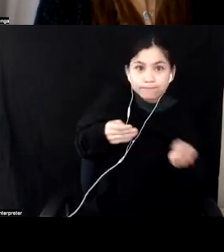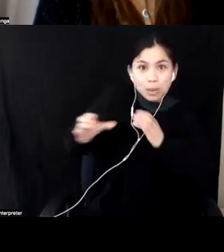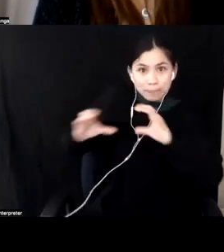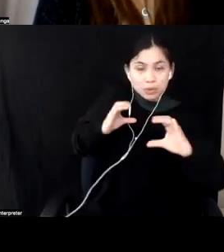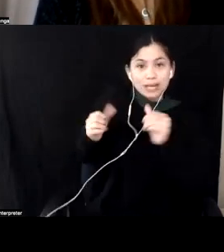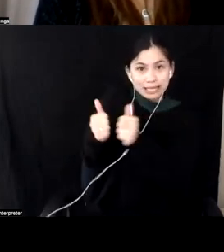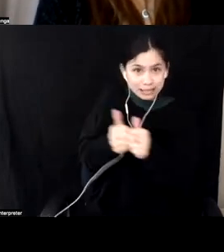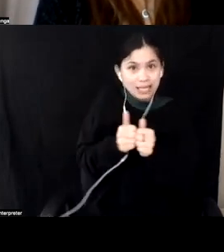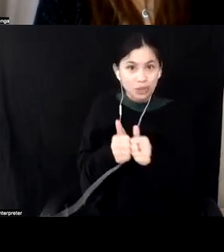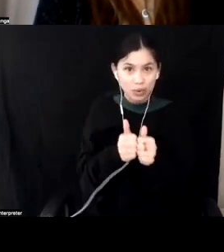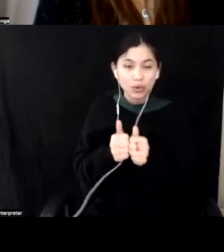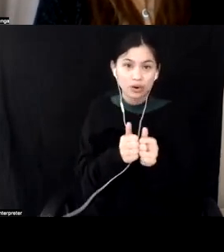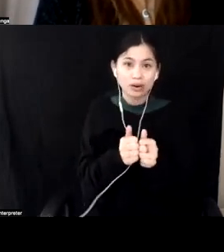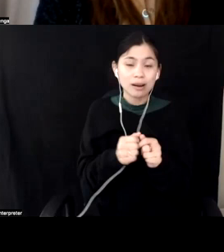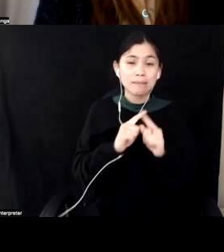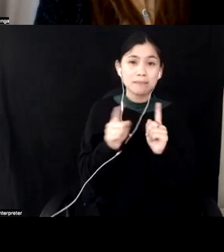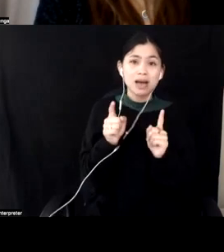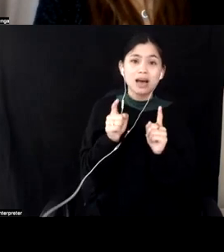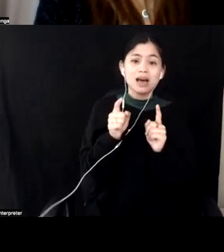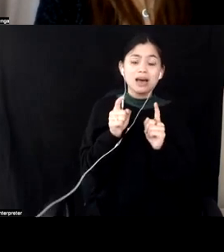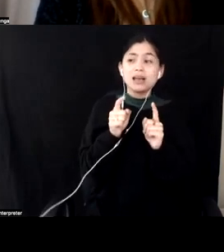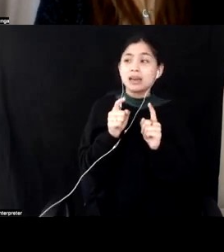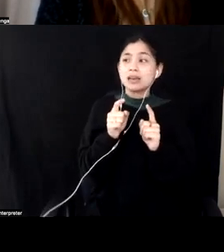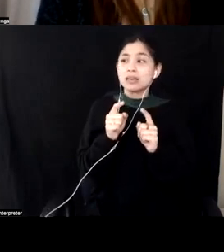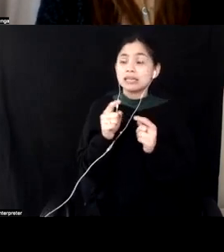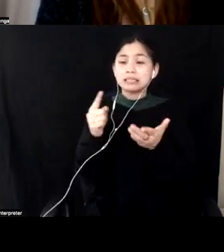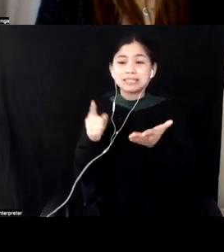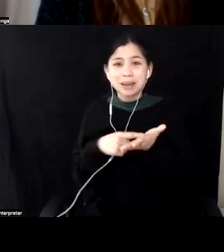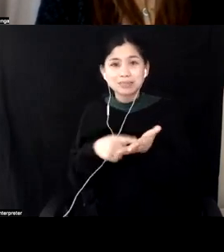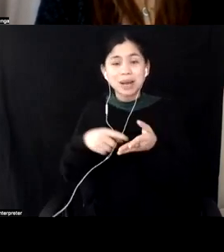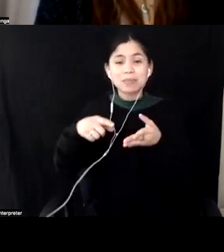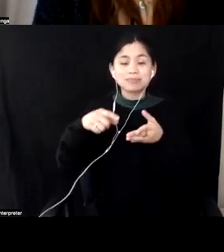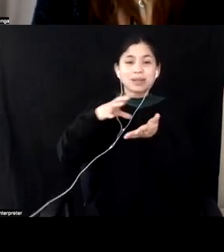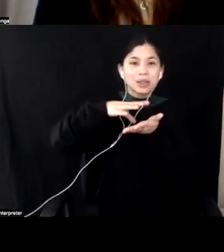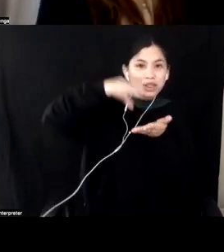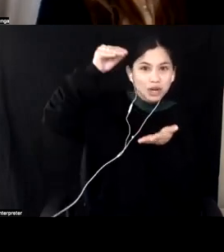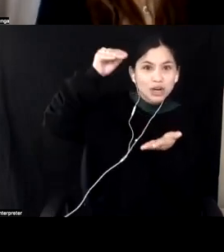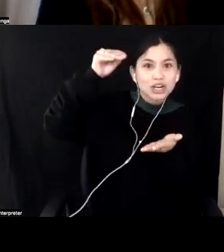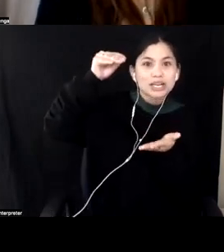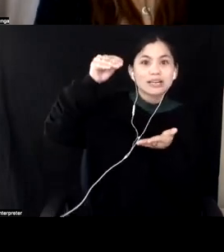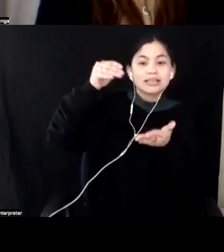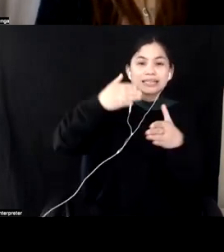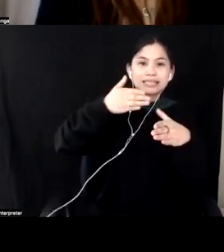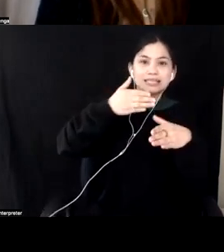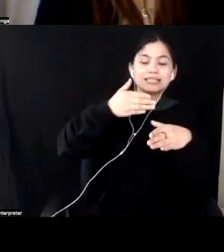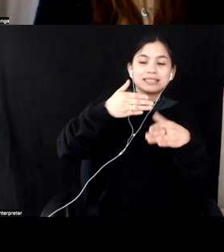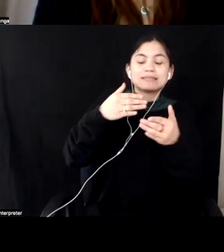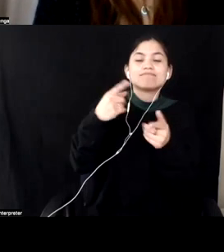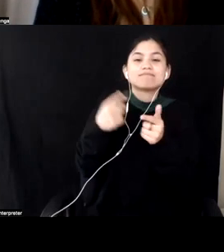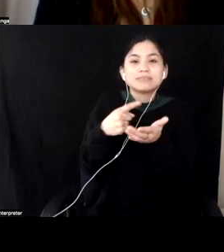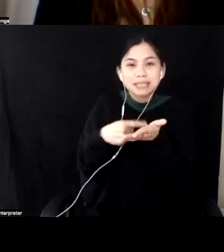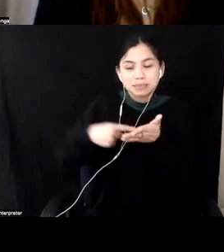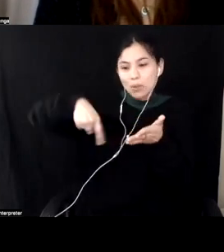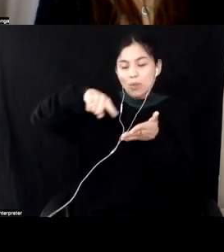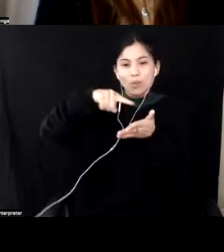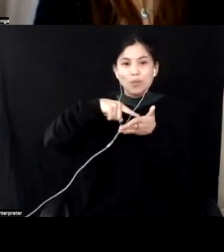But since the learning sometimes is done afterwards, it's important for me